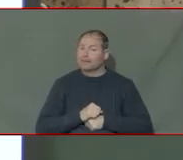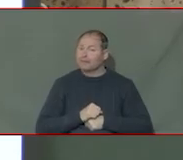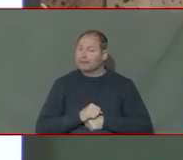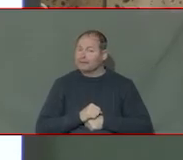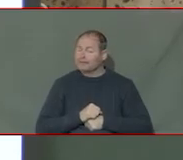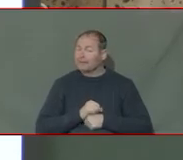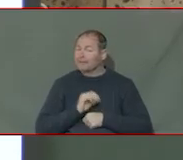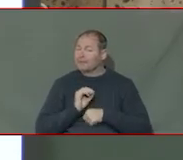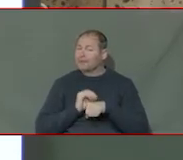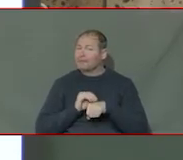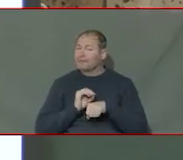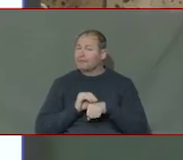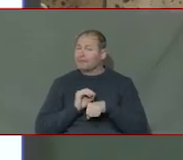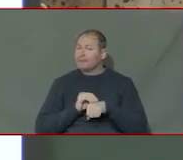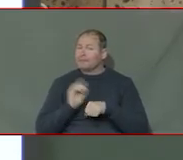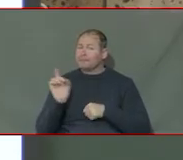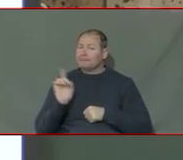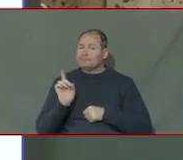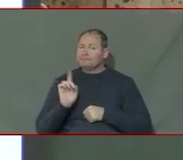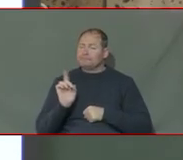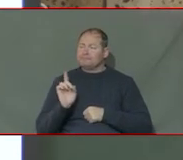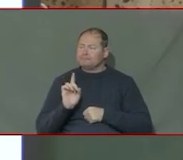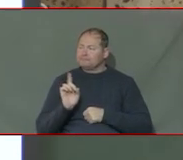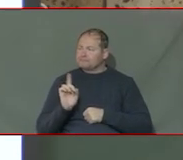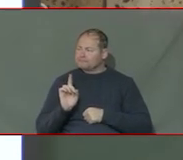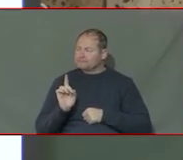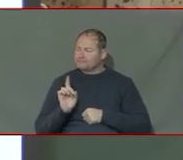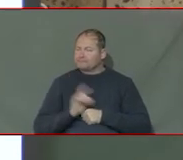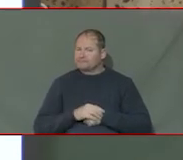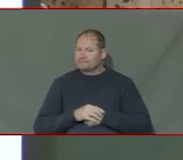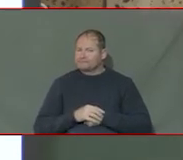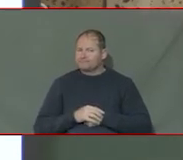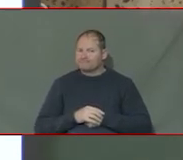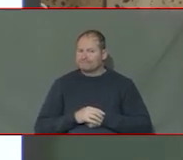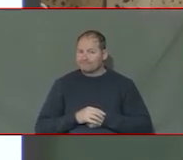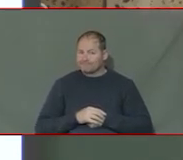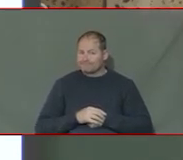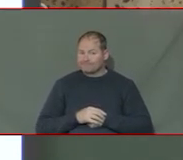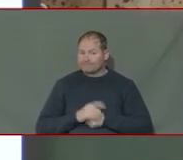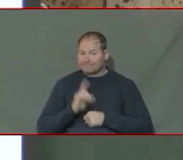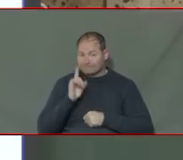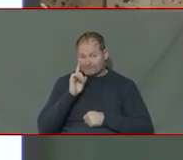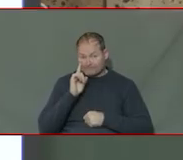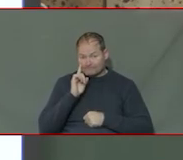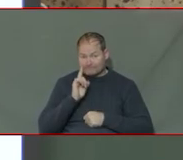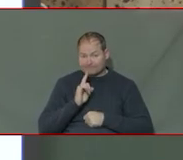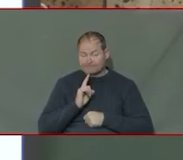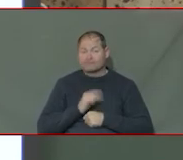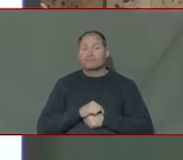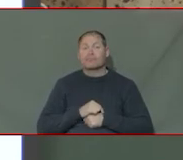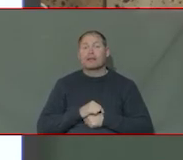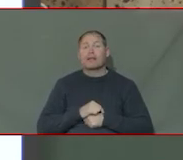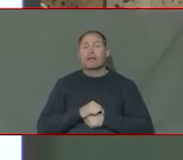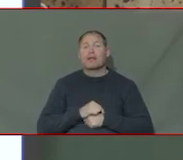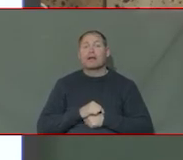What's the problem? What problem is this person experiencing at this moment? Look here, I wrote here, too high